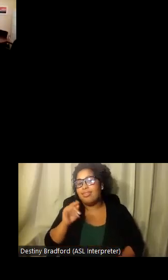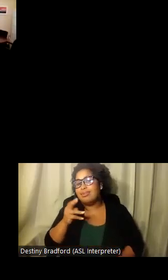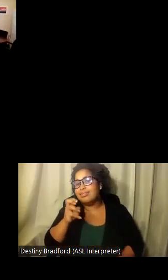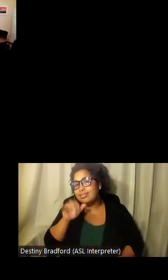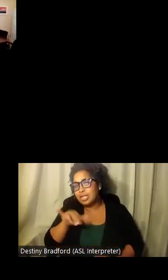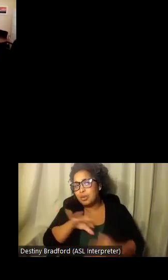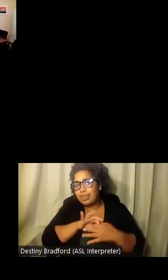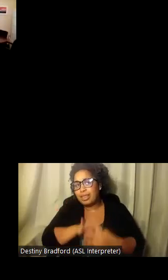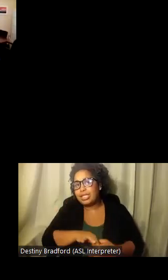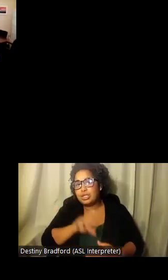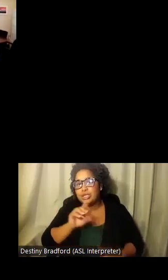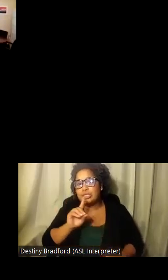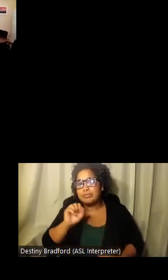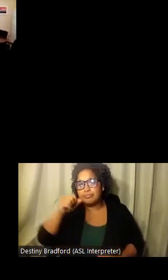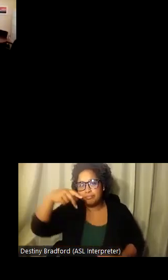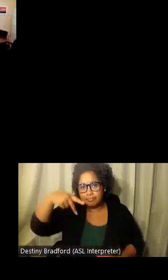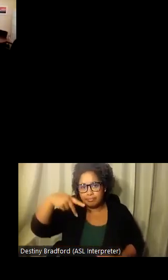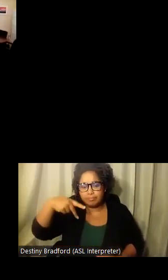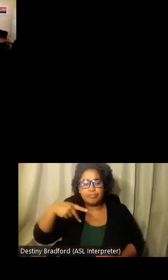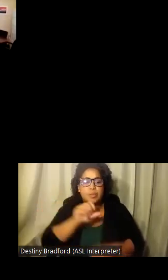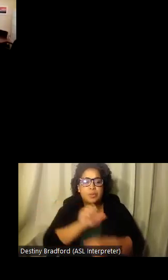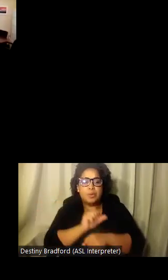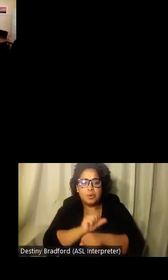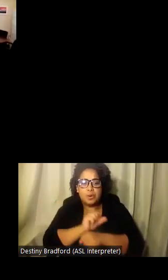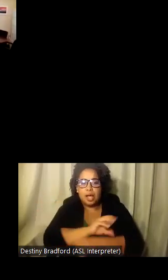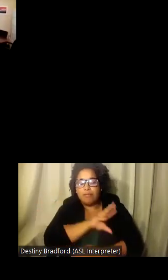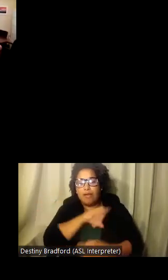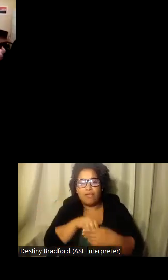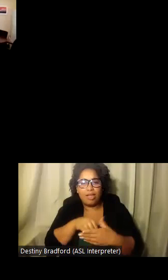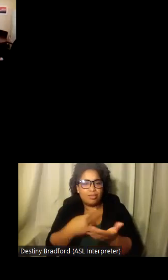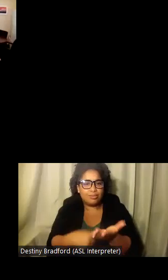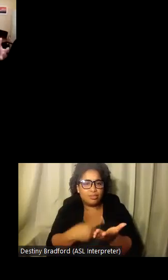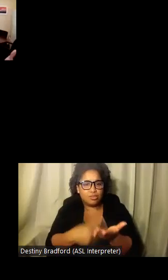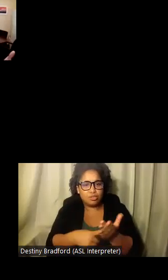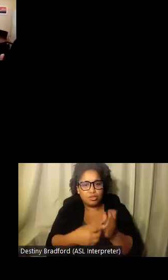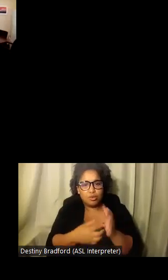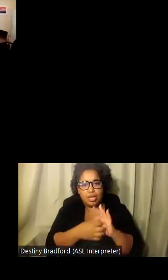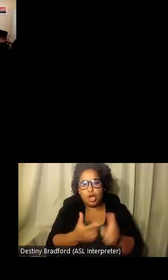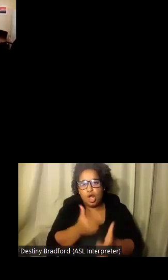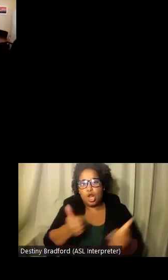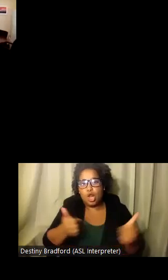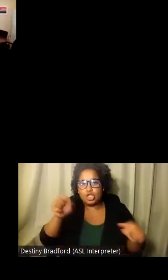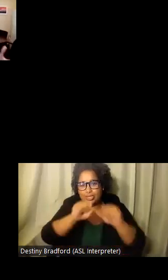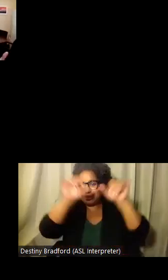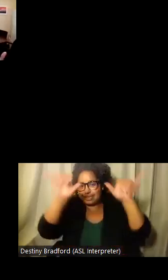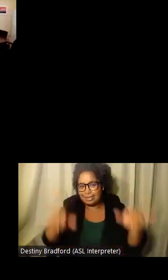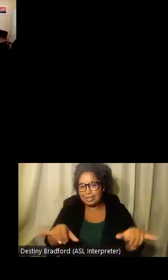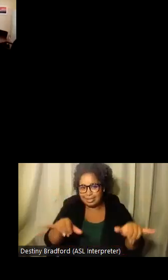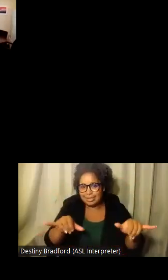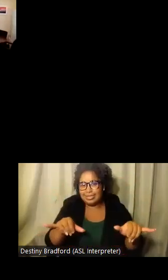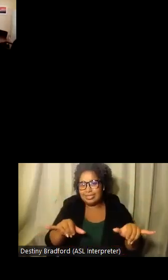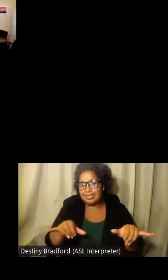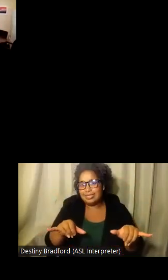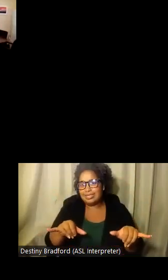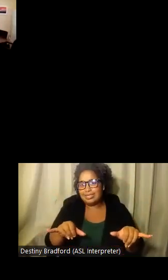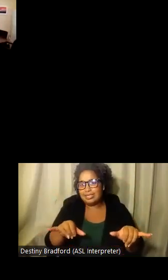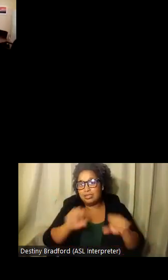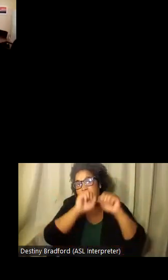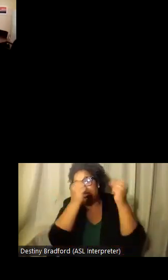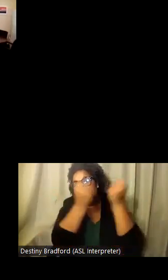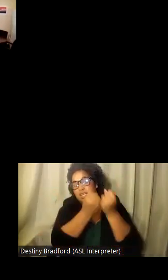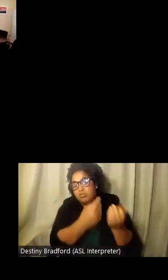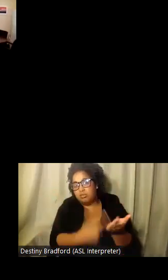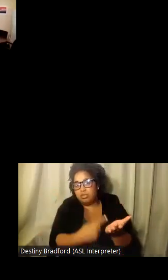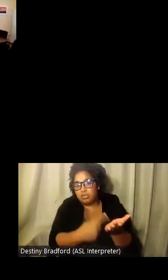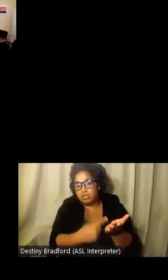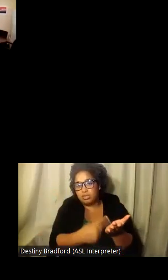professional workforce, and enter that into the conversation about a larger systemic, a larger societal dialogue that